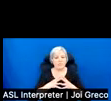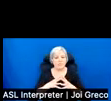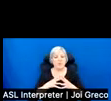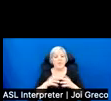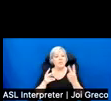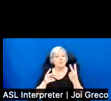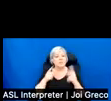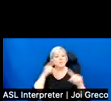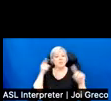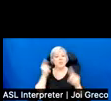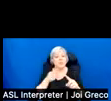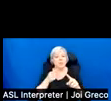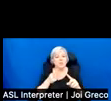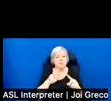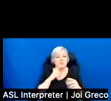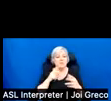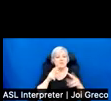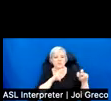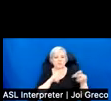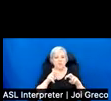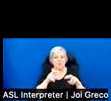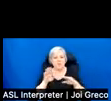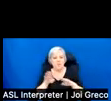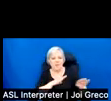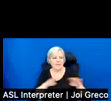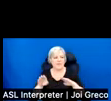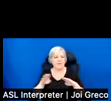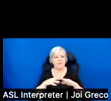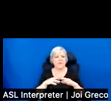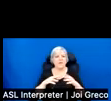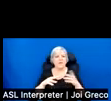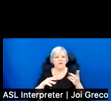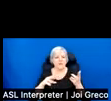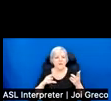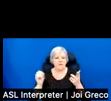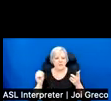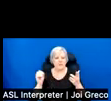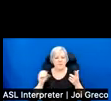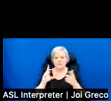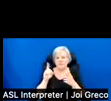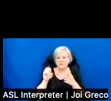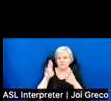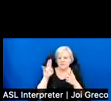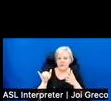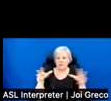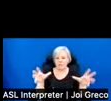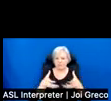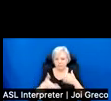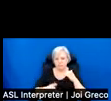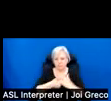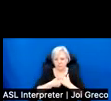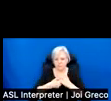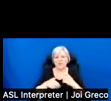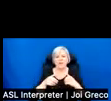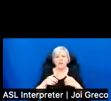of this work were to explore behaviors exhibited during interdisciplinary collaboration and to determine if there were links between